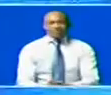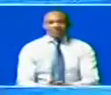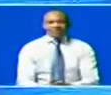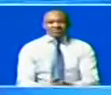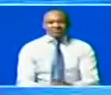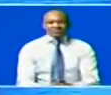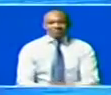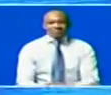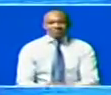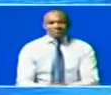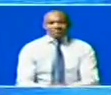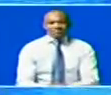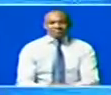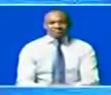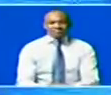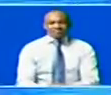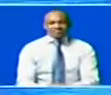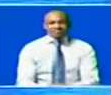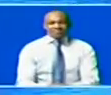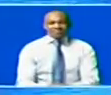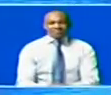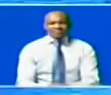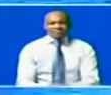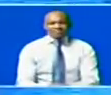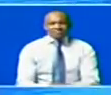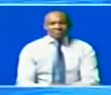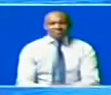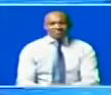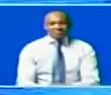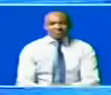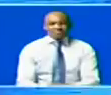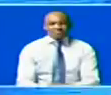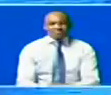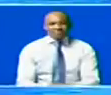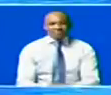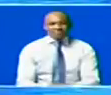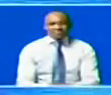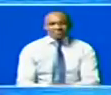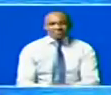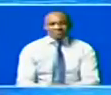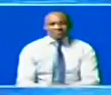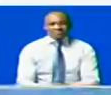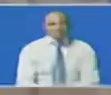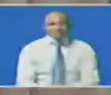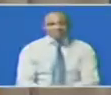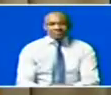Na 17 moja kwa moja tumsikize Rais Uhuru Kenyatta kuhusiana na ujumbe alionao kabla ya uchaguzi hapo kesho.